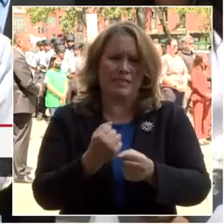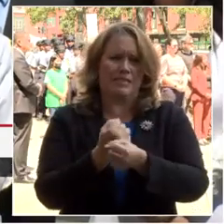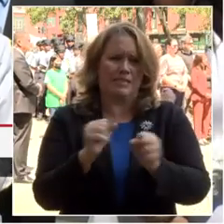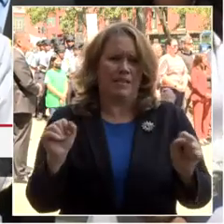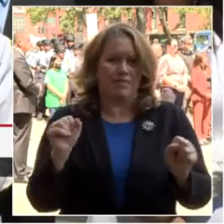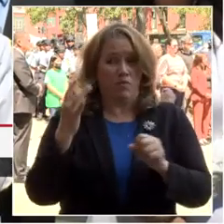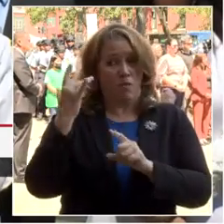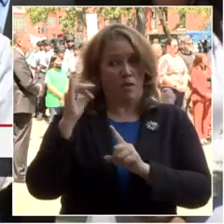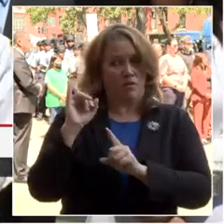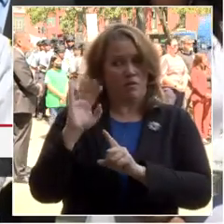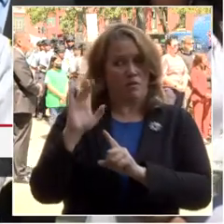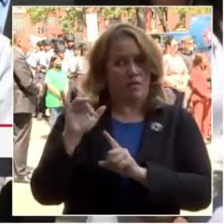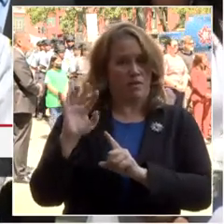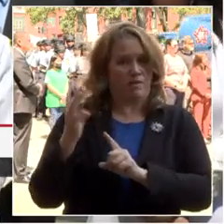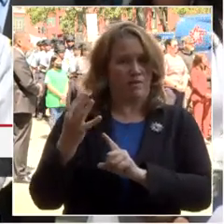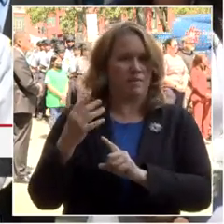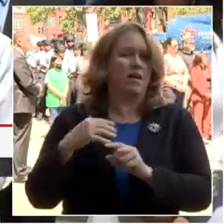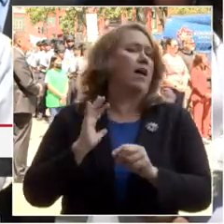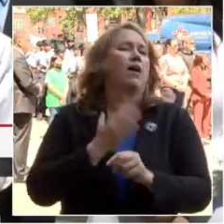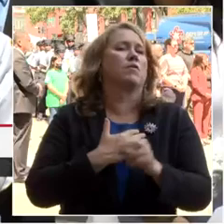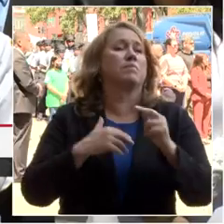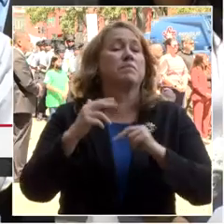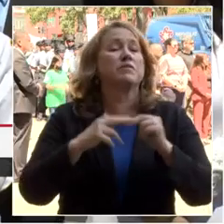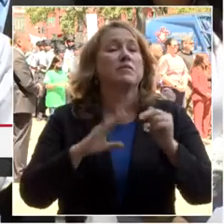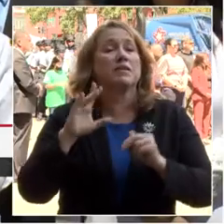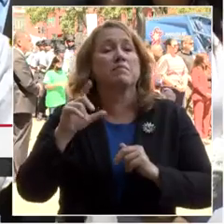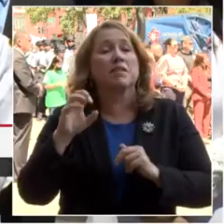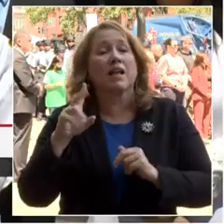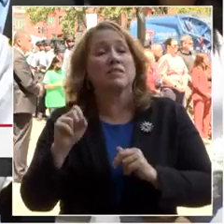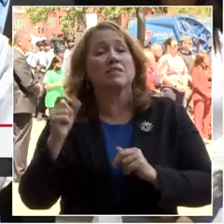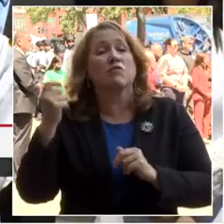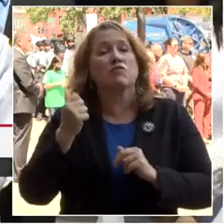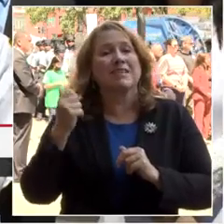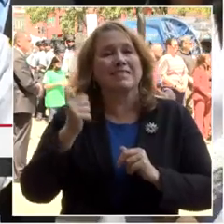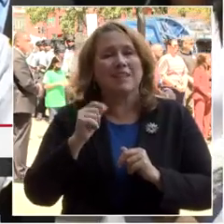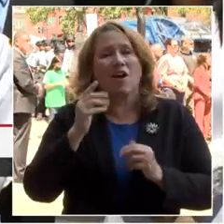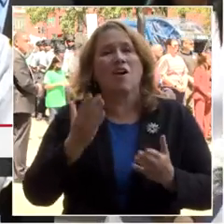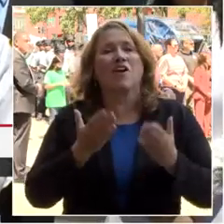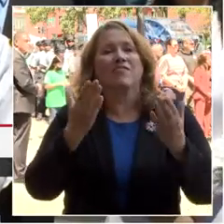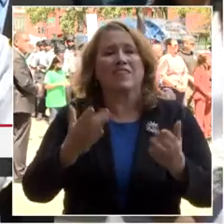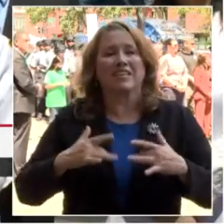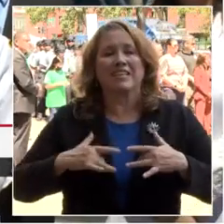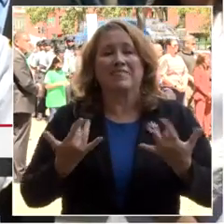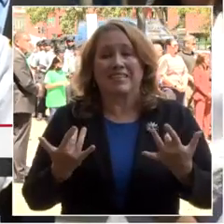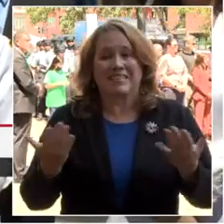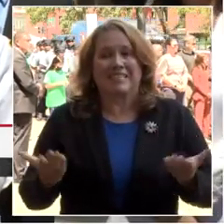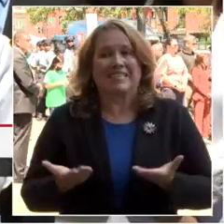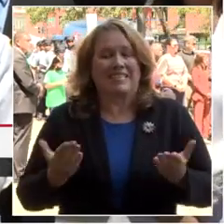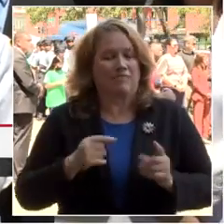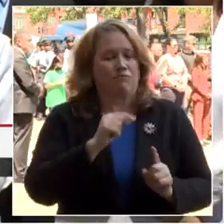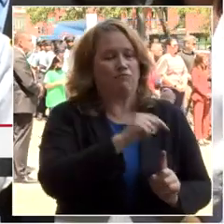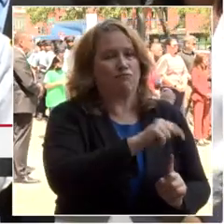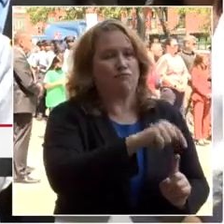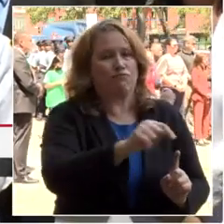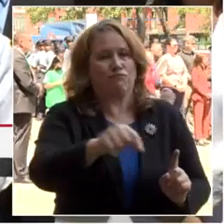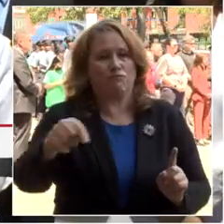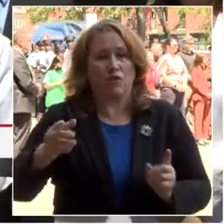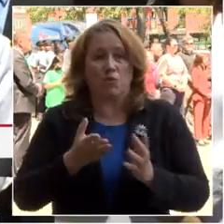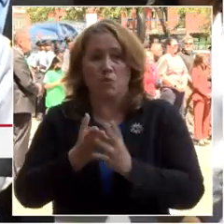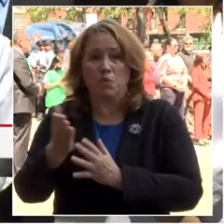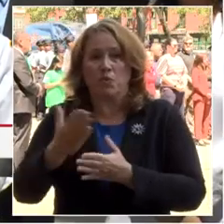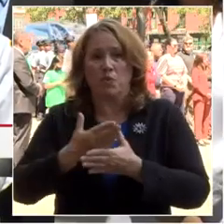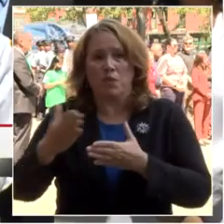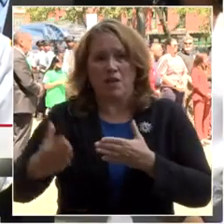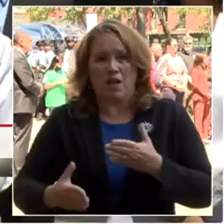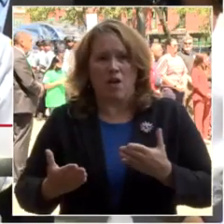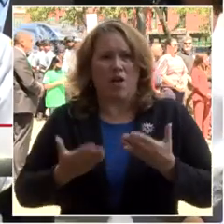Building Blocks DC grantees are offering events throughout the July 4th weekend, and they are offering events that